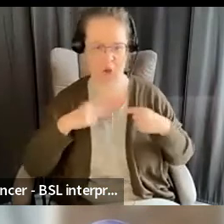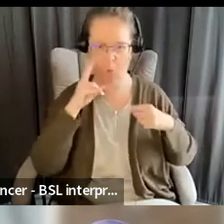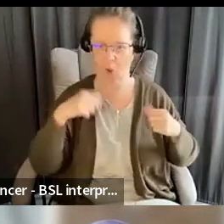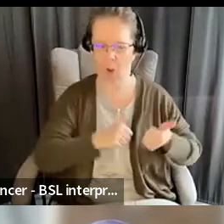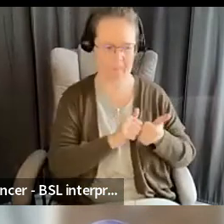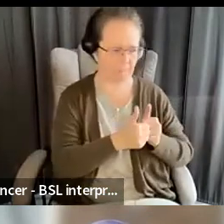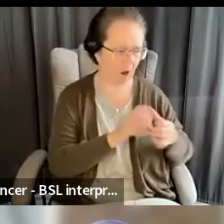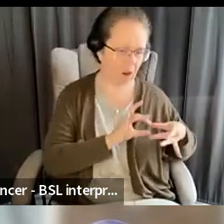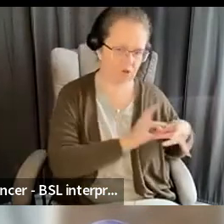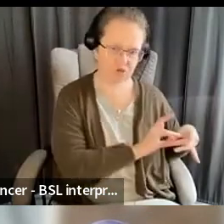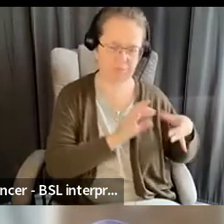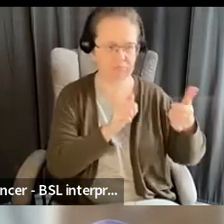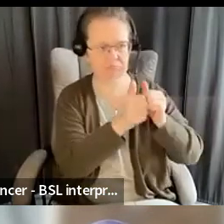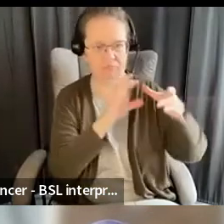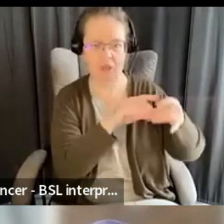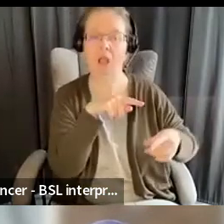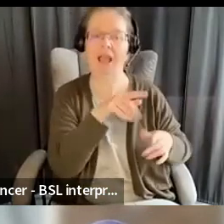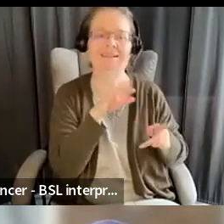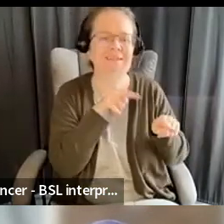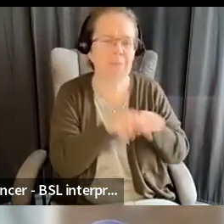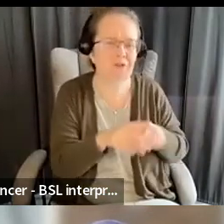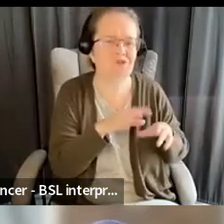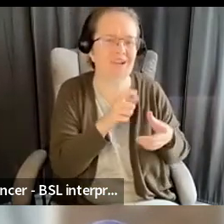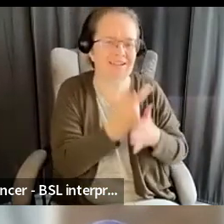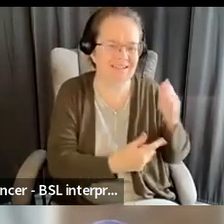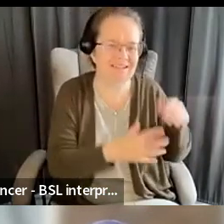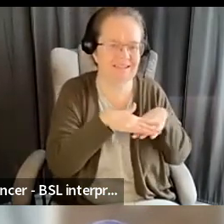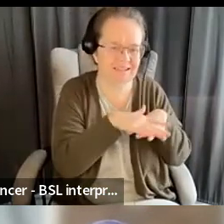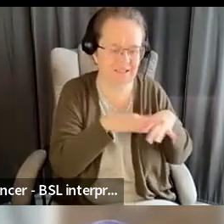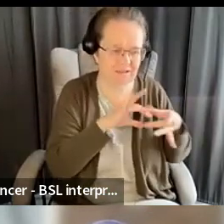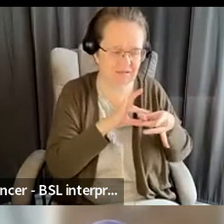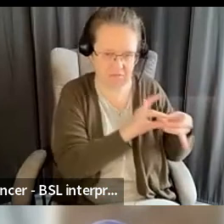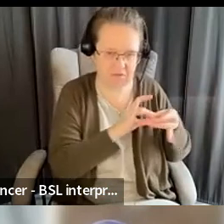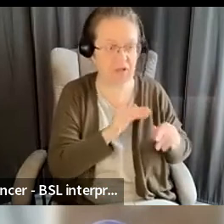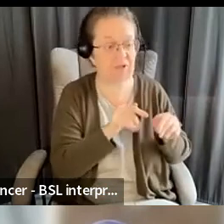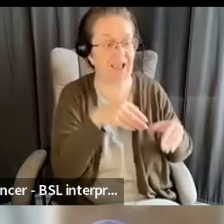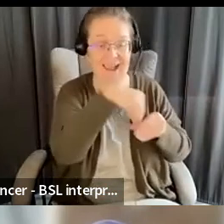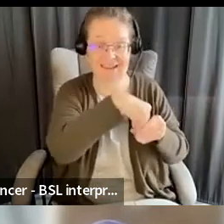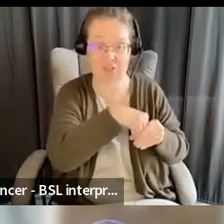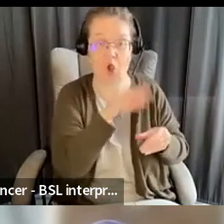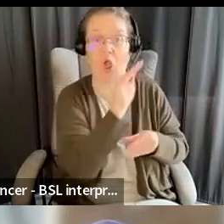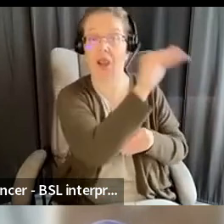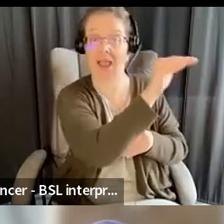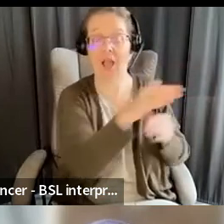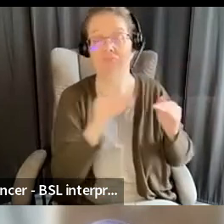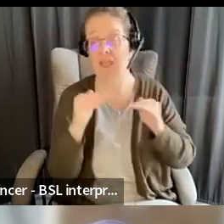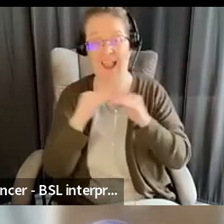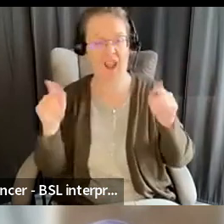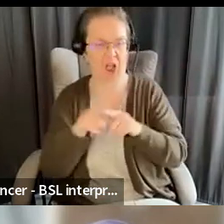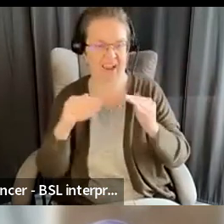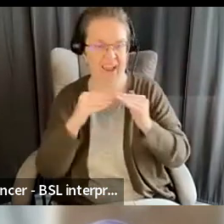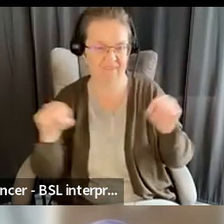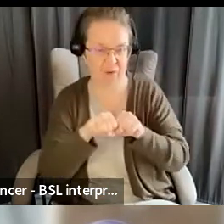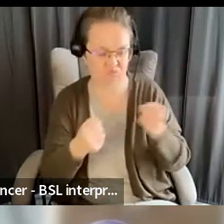partnerships, specifically in the disability space, partnerships or external partnerships, i.e. with Even Break, what